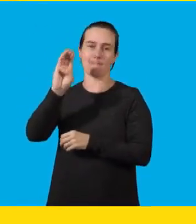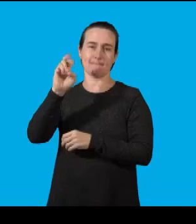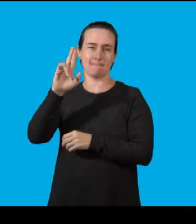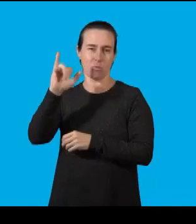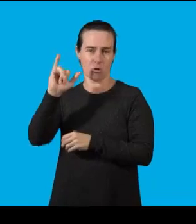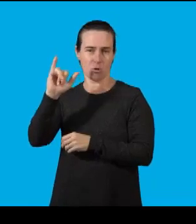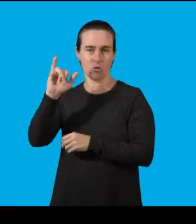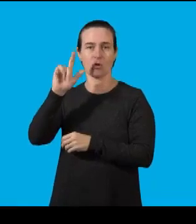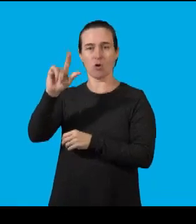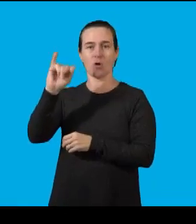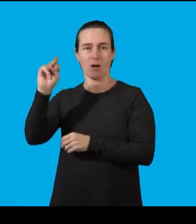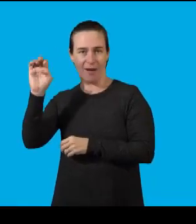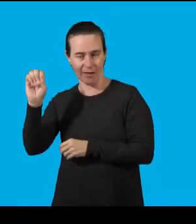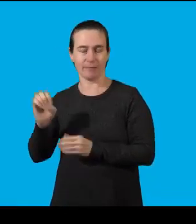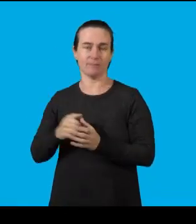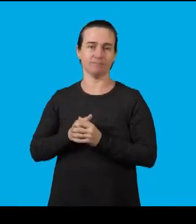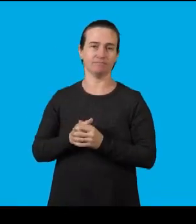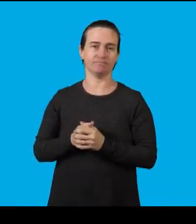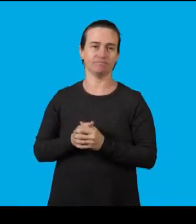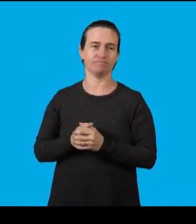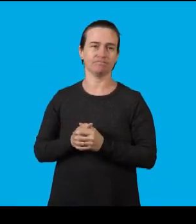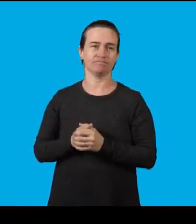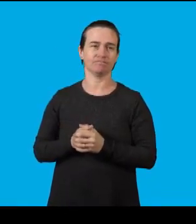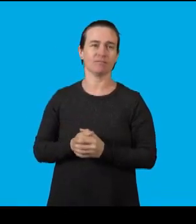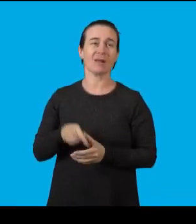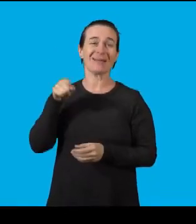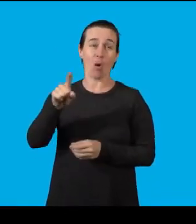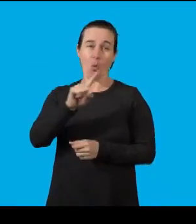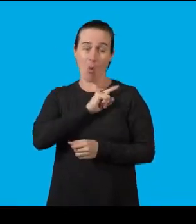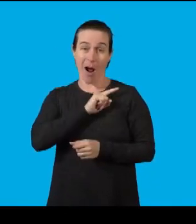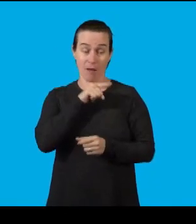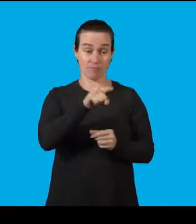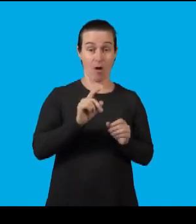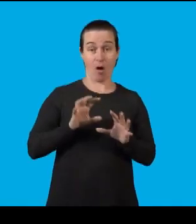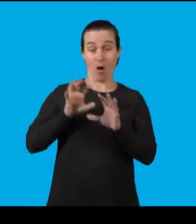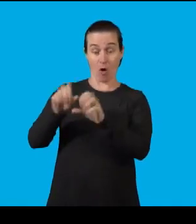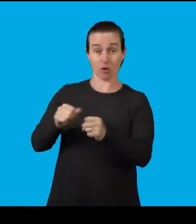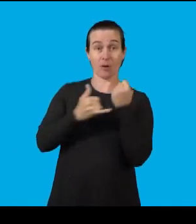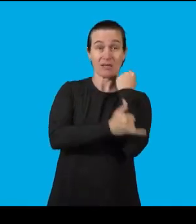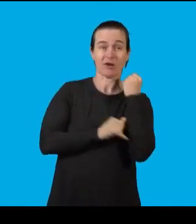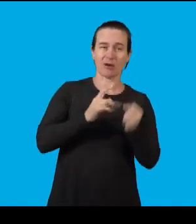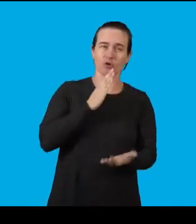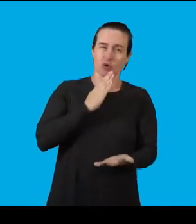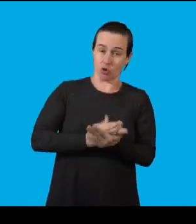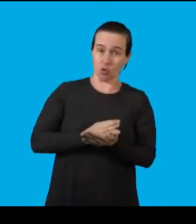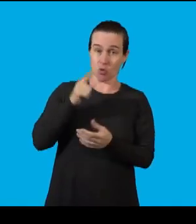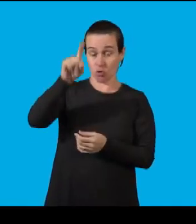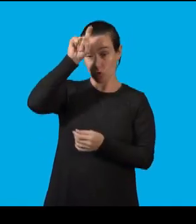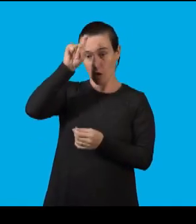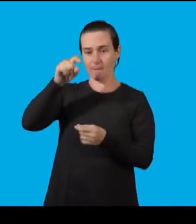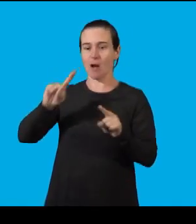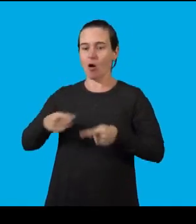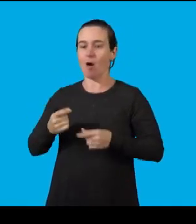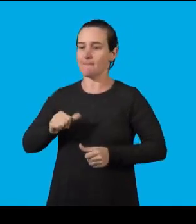So explain why you think the occupying countries had to ensure that the Germans were not able to build up a